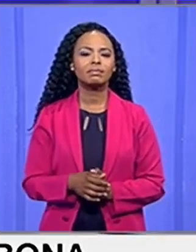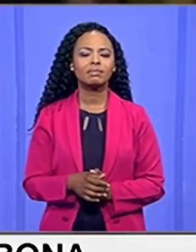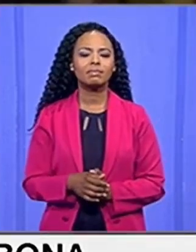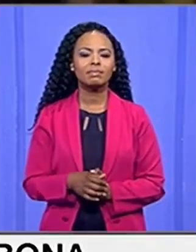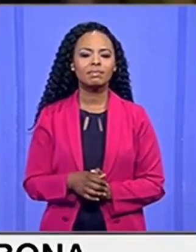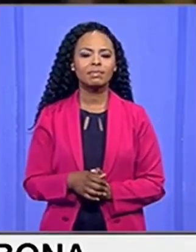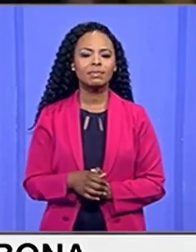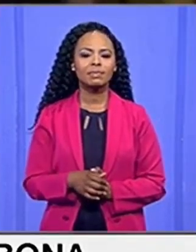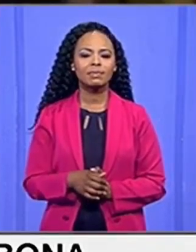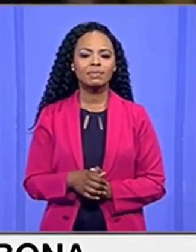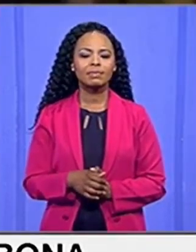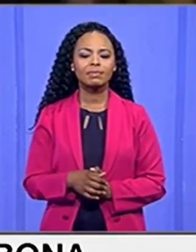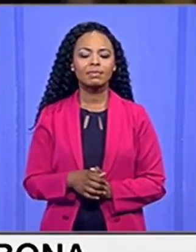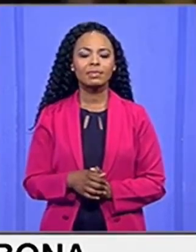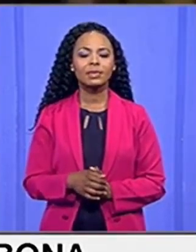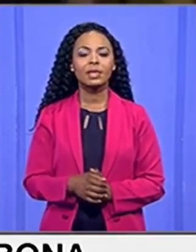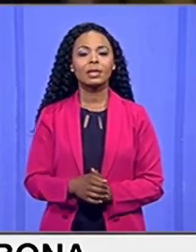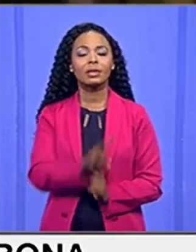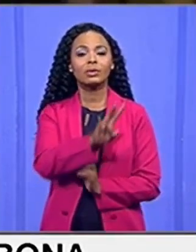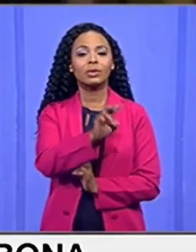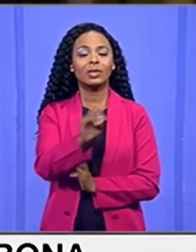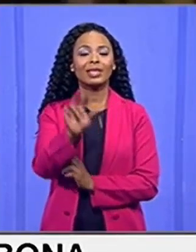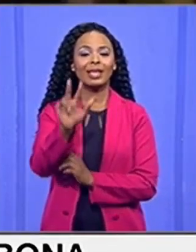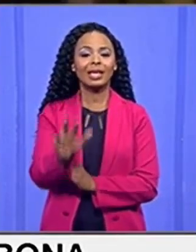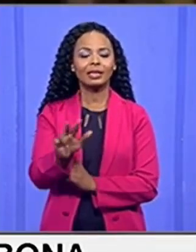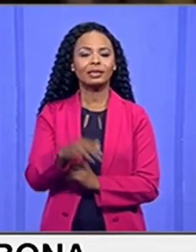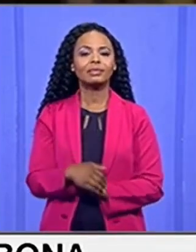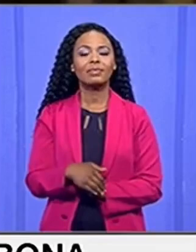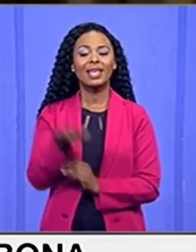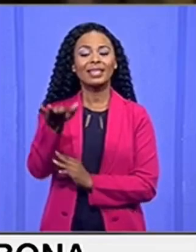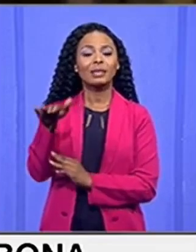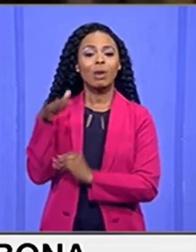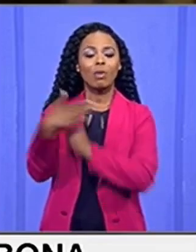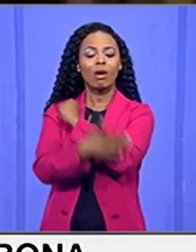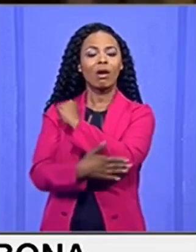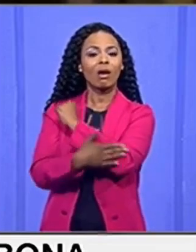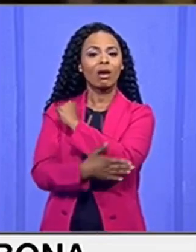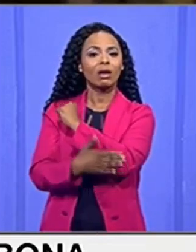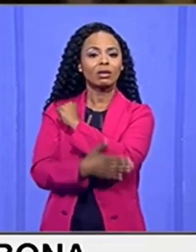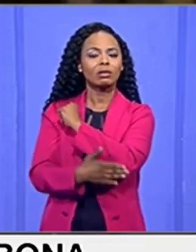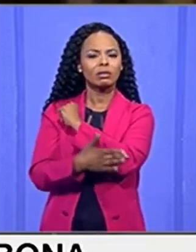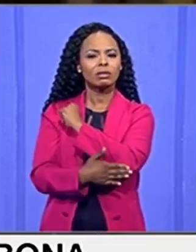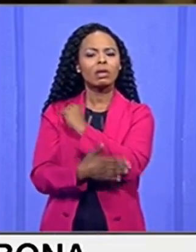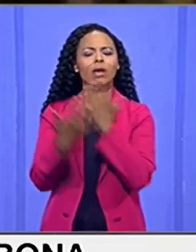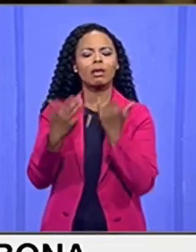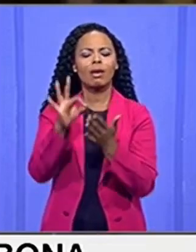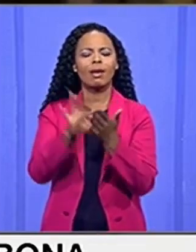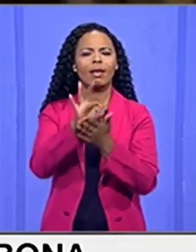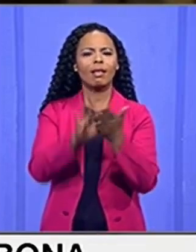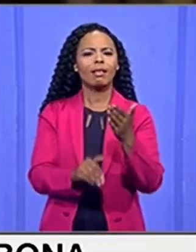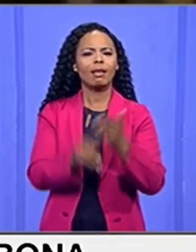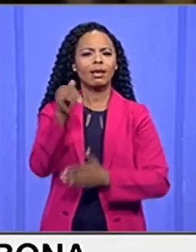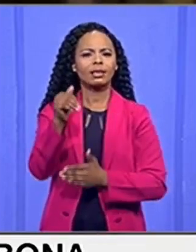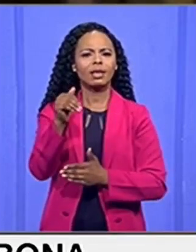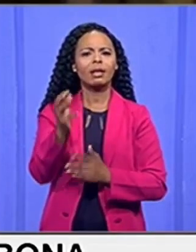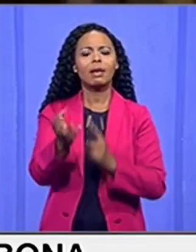In 2008, when the Zimbabweans themselves could see that the elections had not produced a